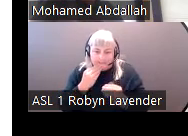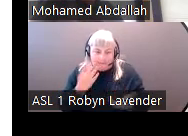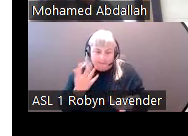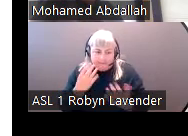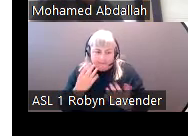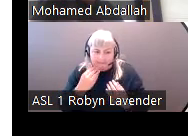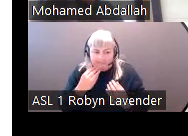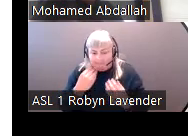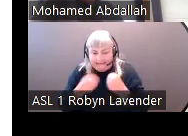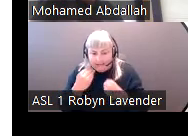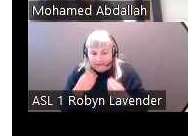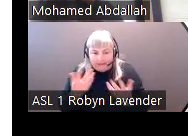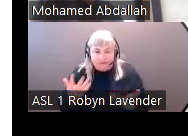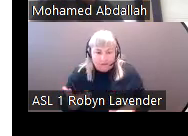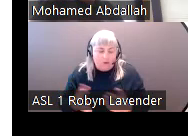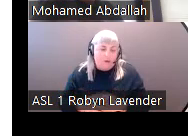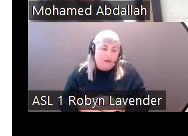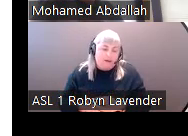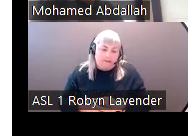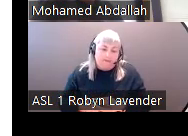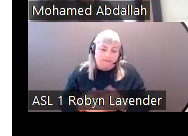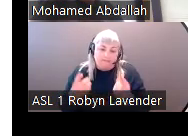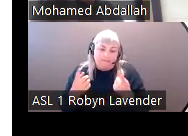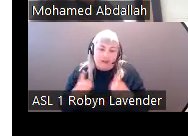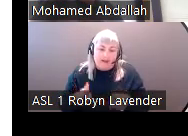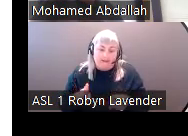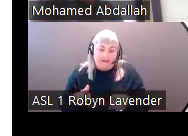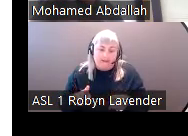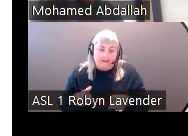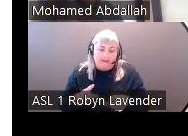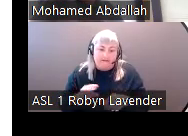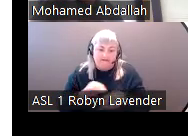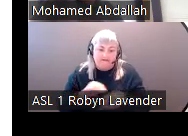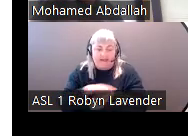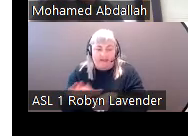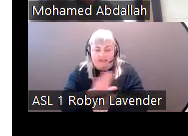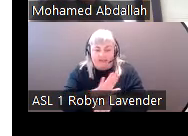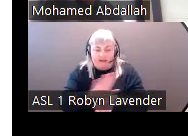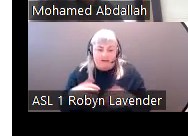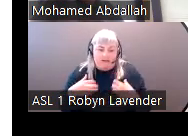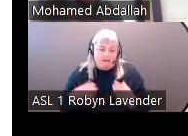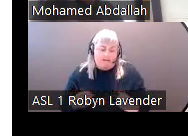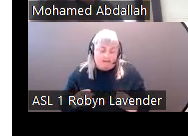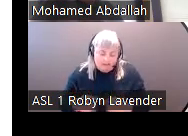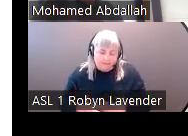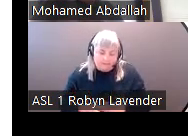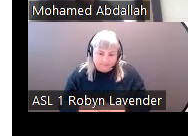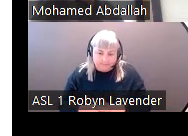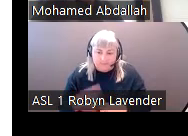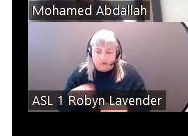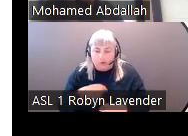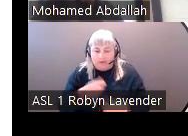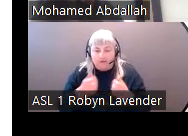meals. So it ends up being affecting their health. And we work on that as